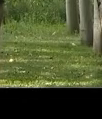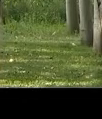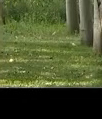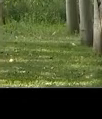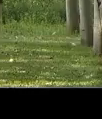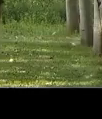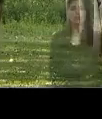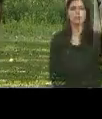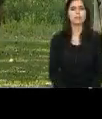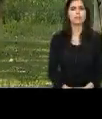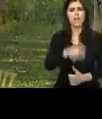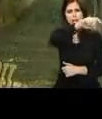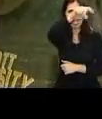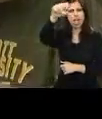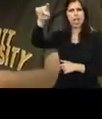place unique.